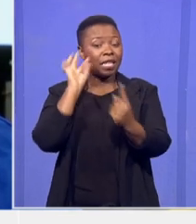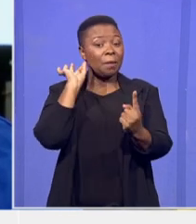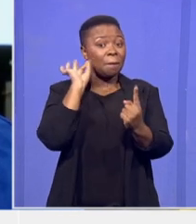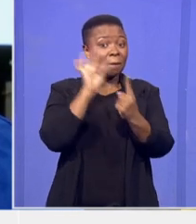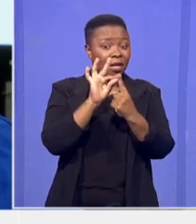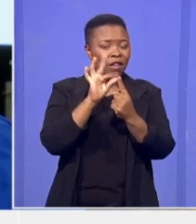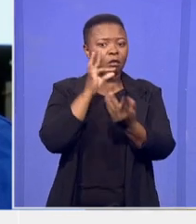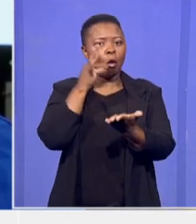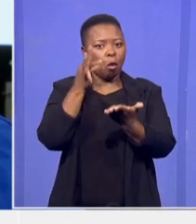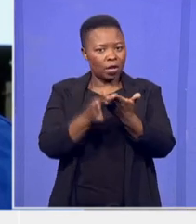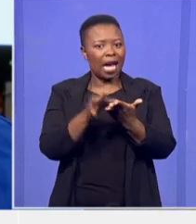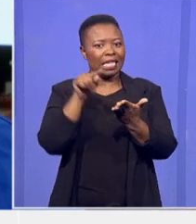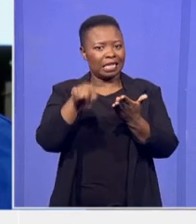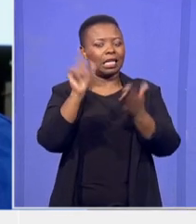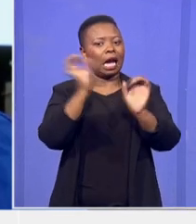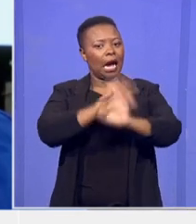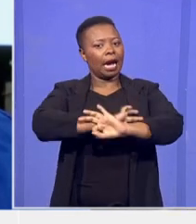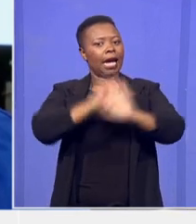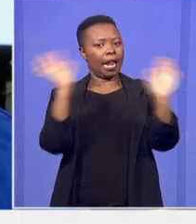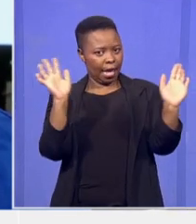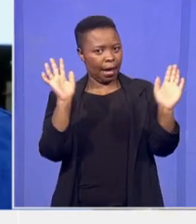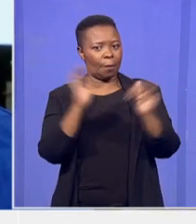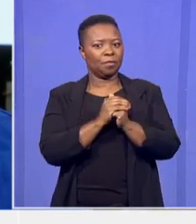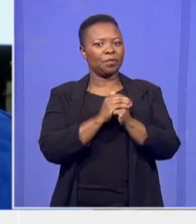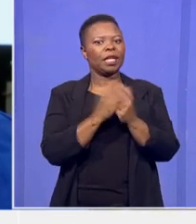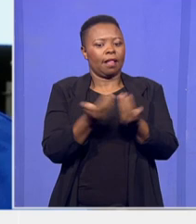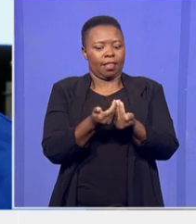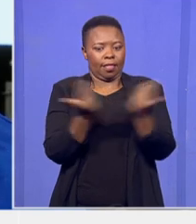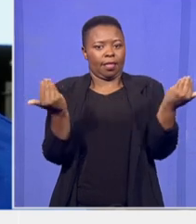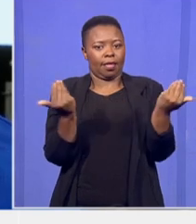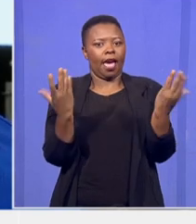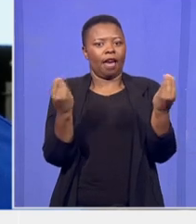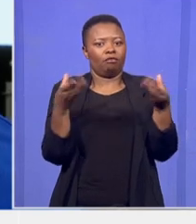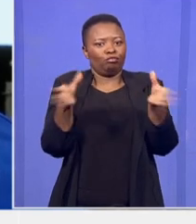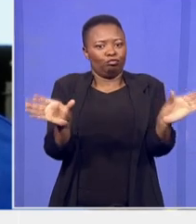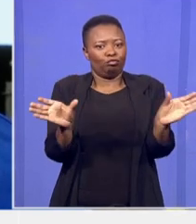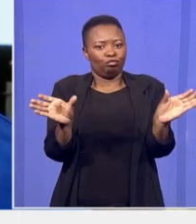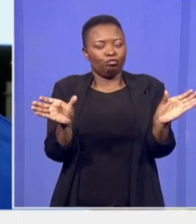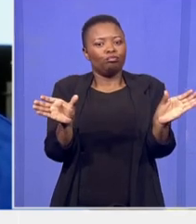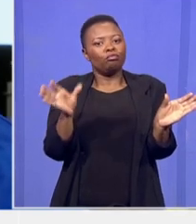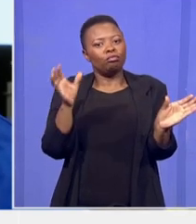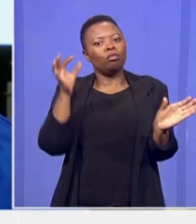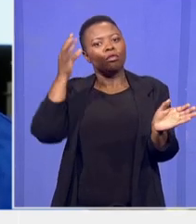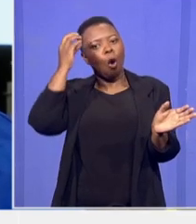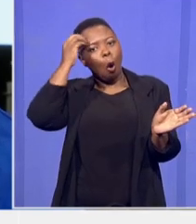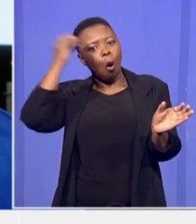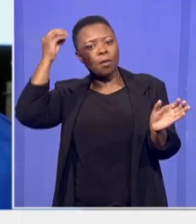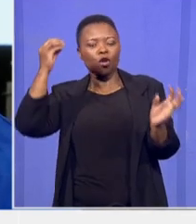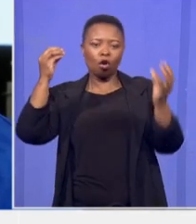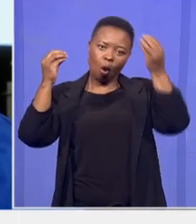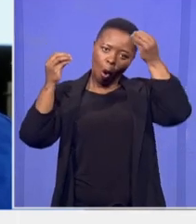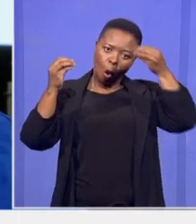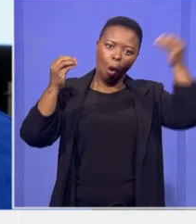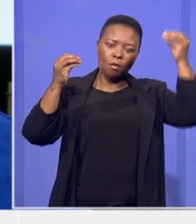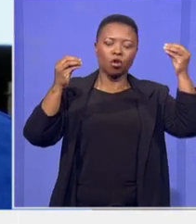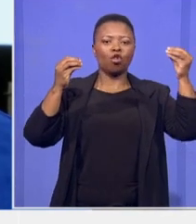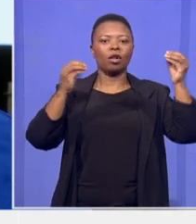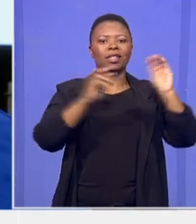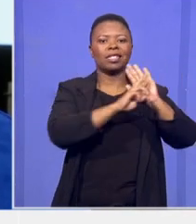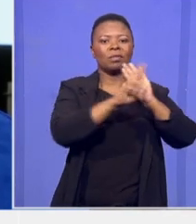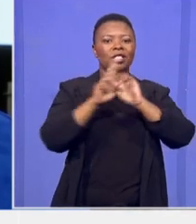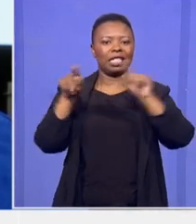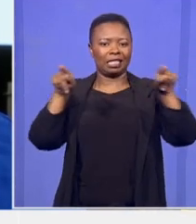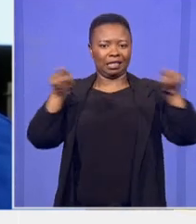was quite clear that there was a split in the opinion amongst delegates. So